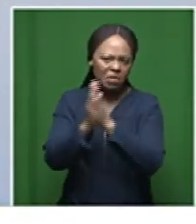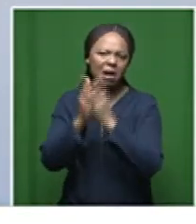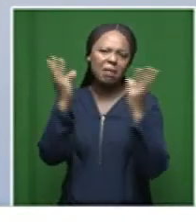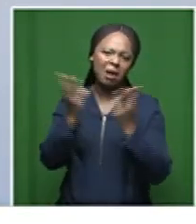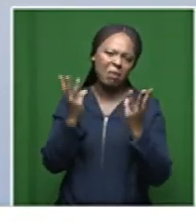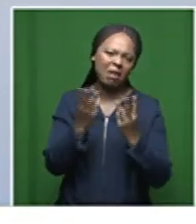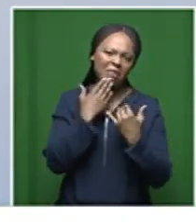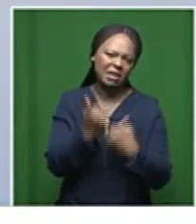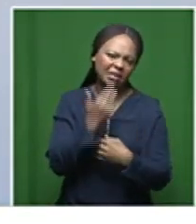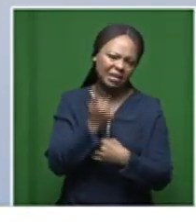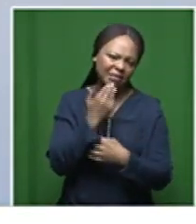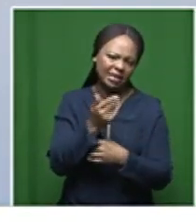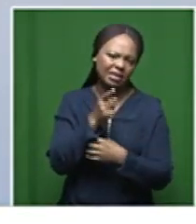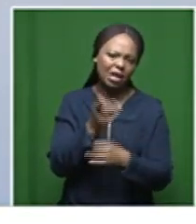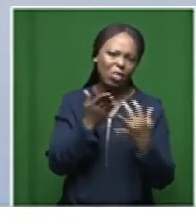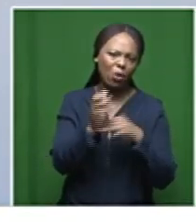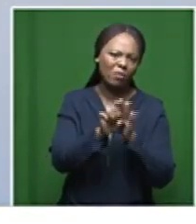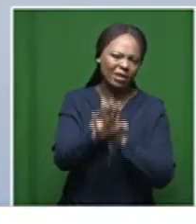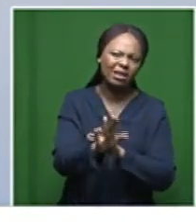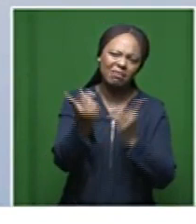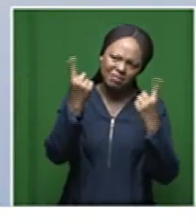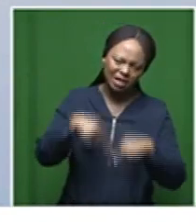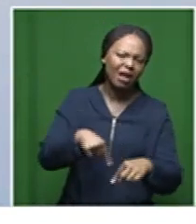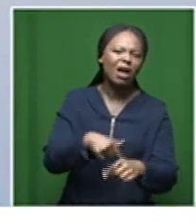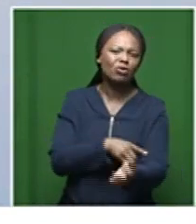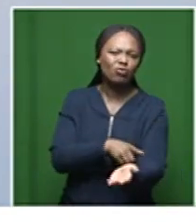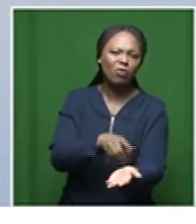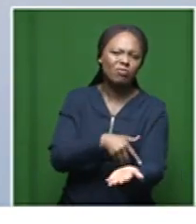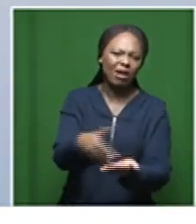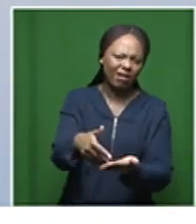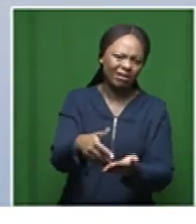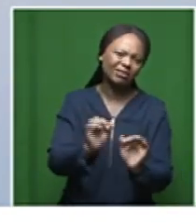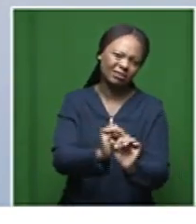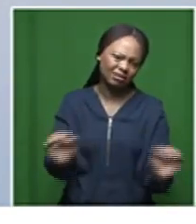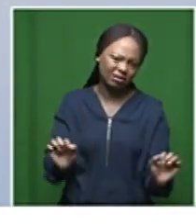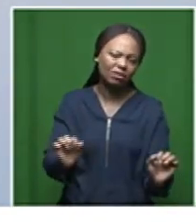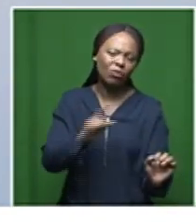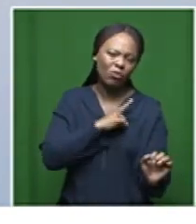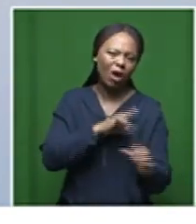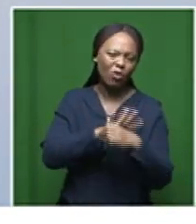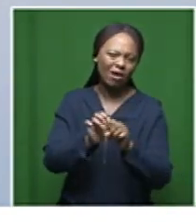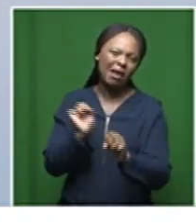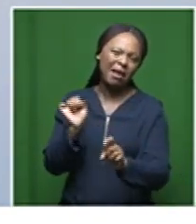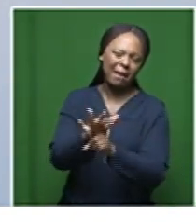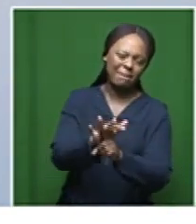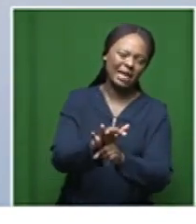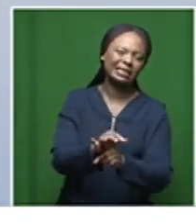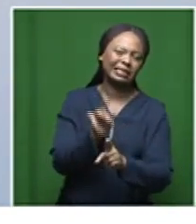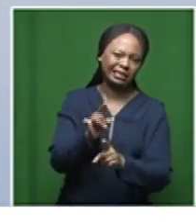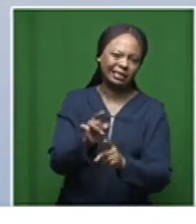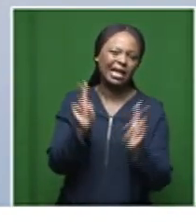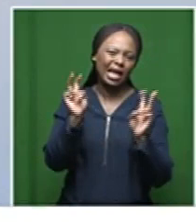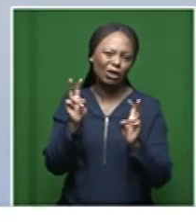please do come through and donate, because what we have been experiencing is changes due to COVID pandemic with regard to